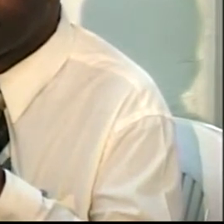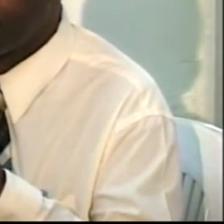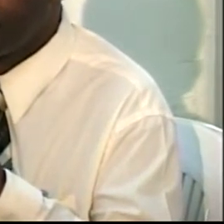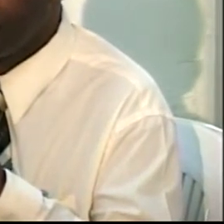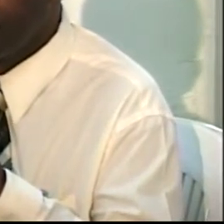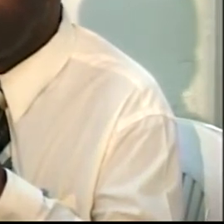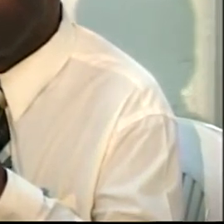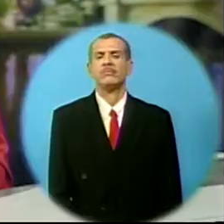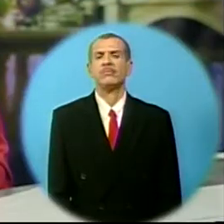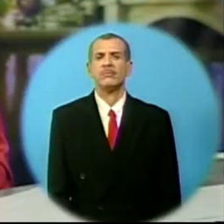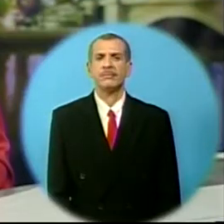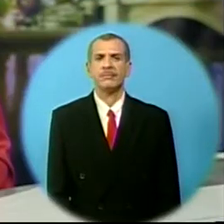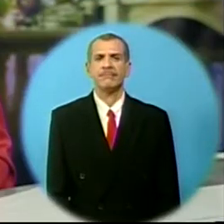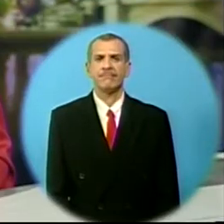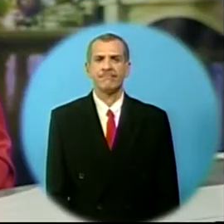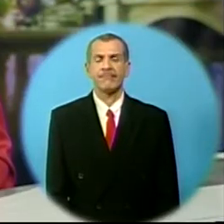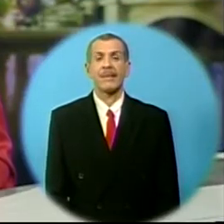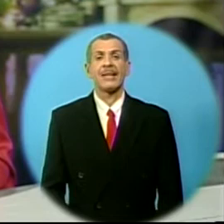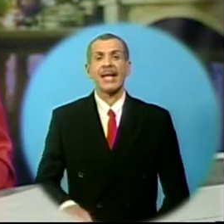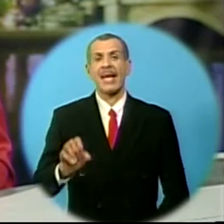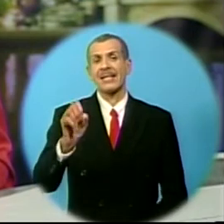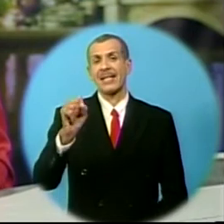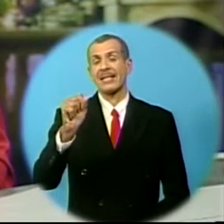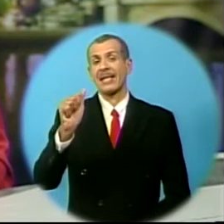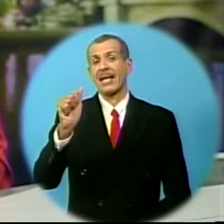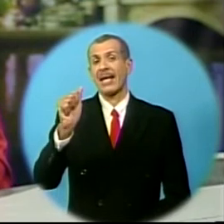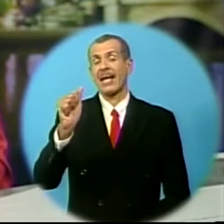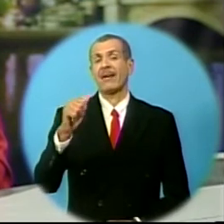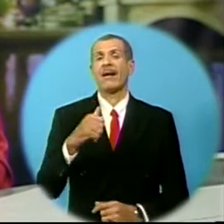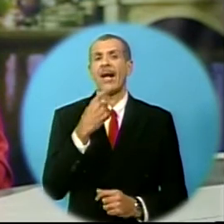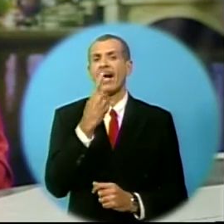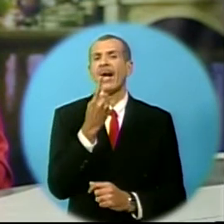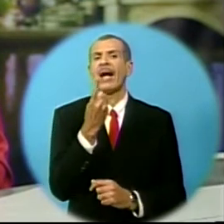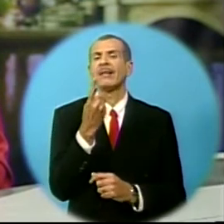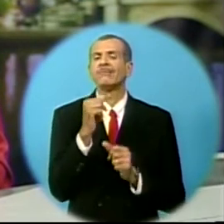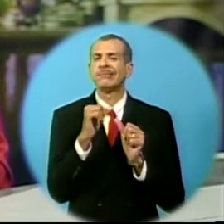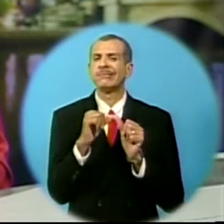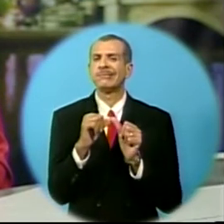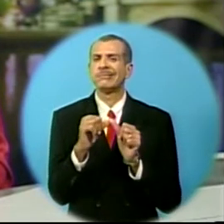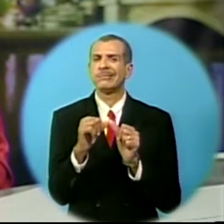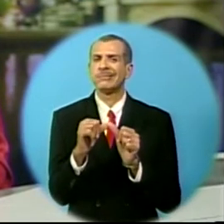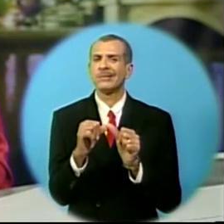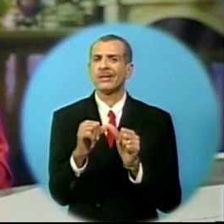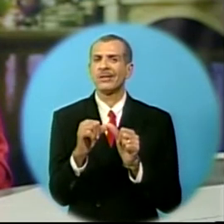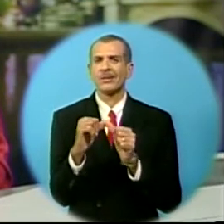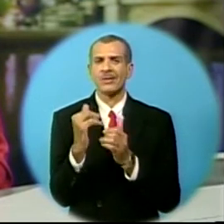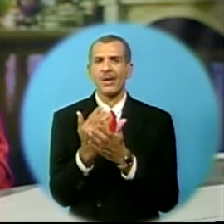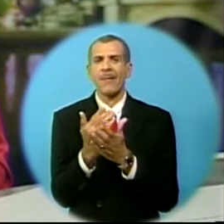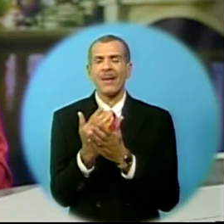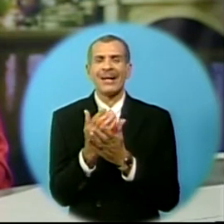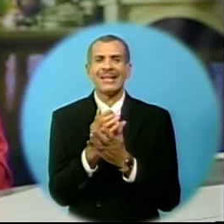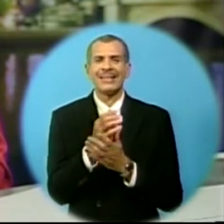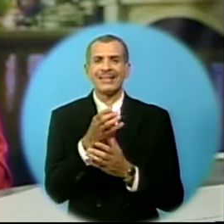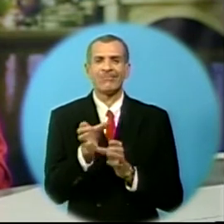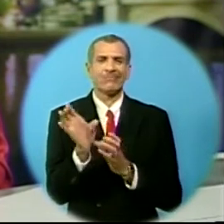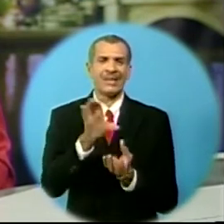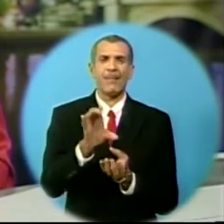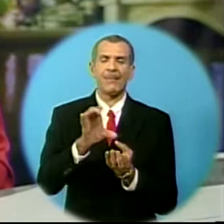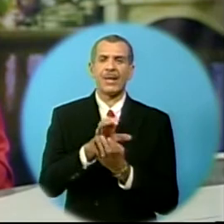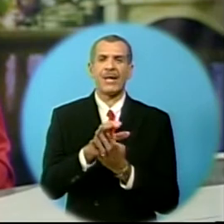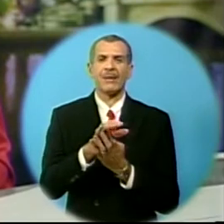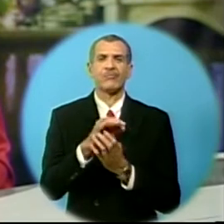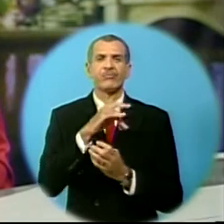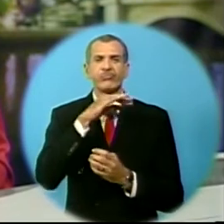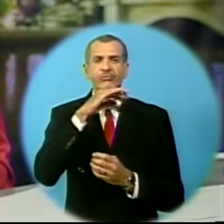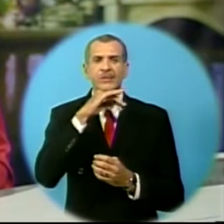document. The Sanitation Service Authority's ongoing effort to eliminate illegal dumping from city streets